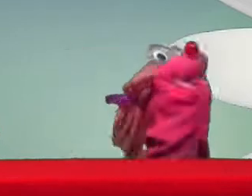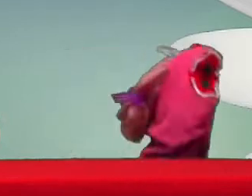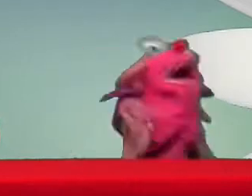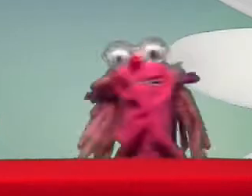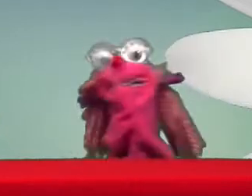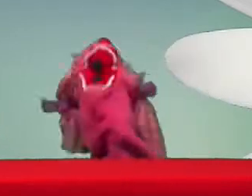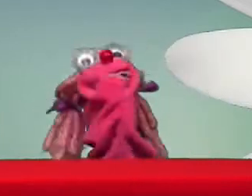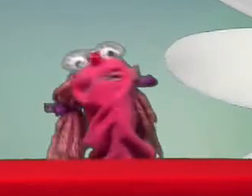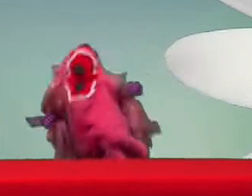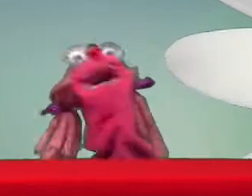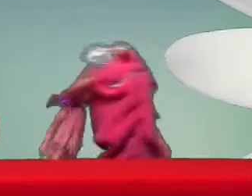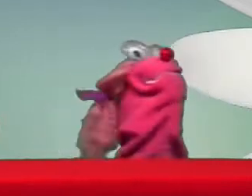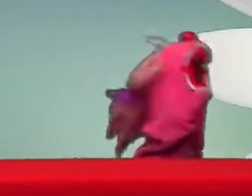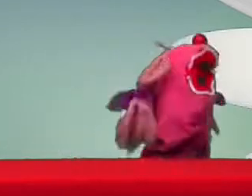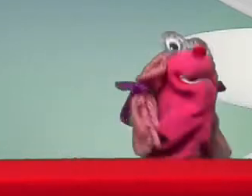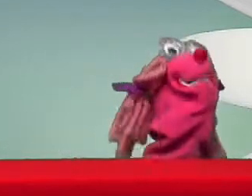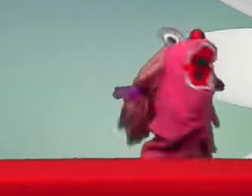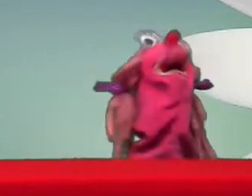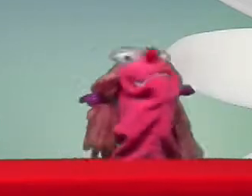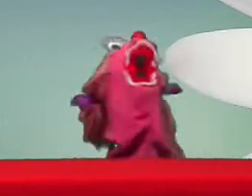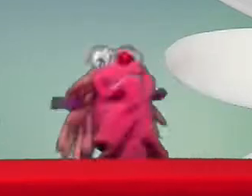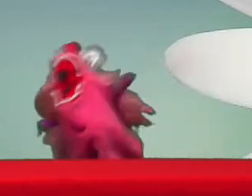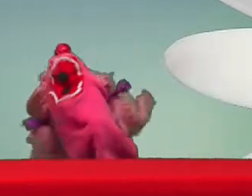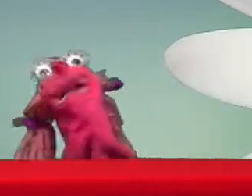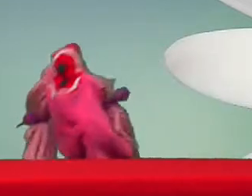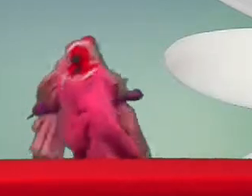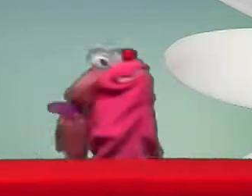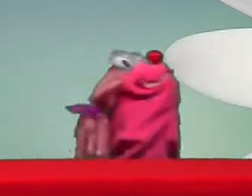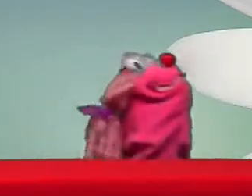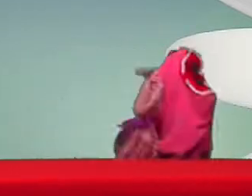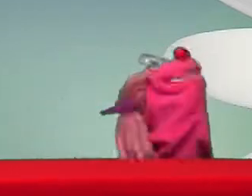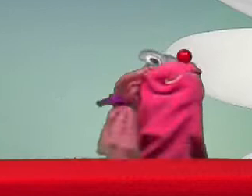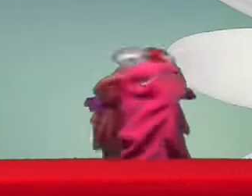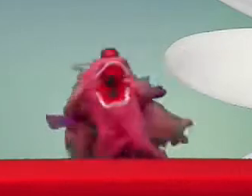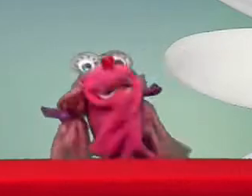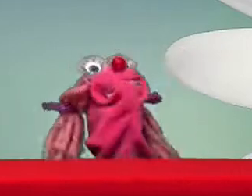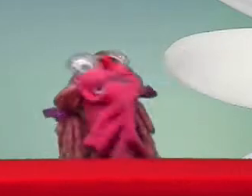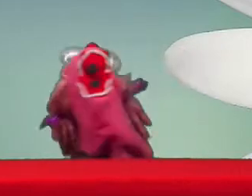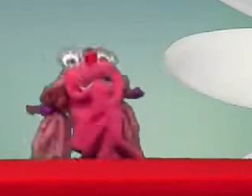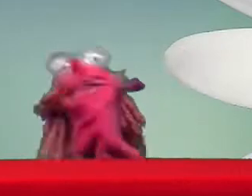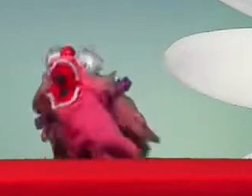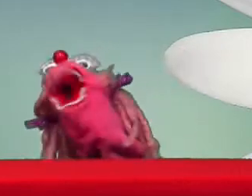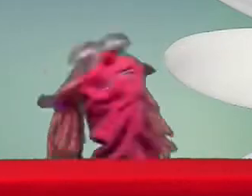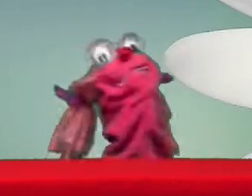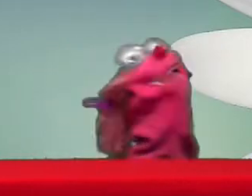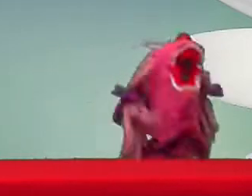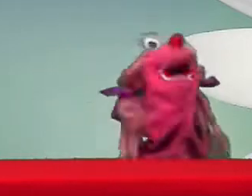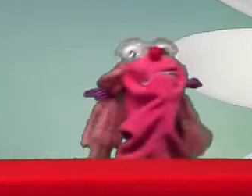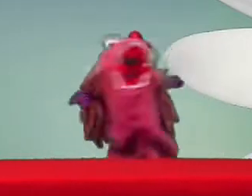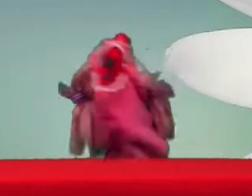I love animals. Pandas from China. Animals, animals, animals.